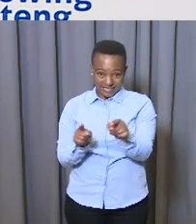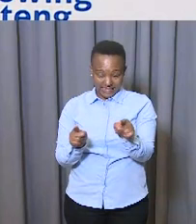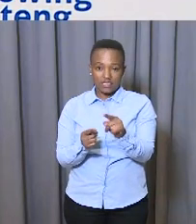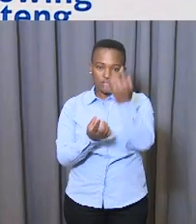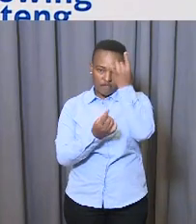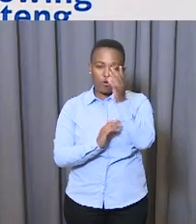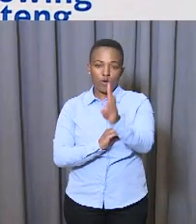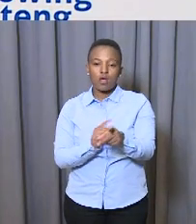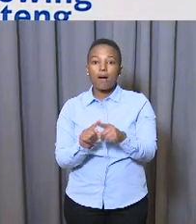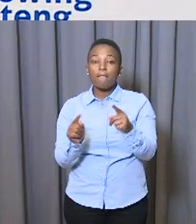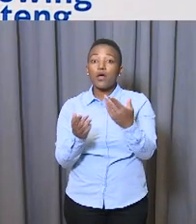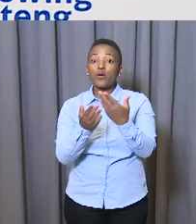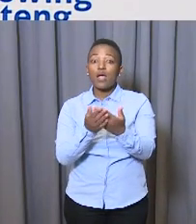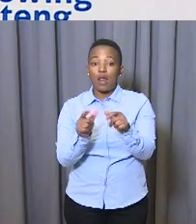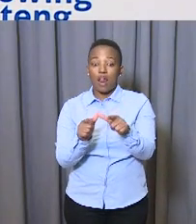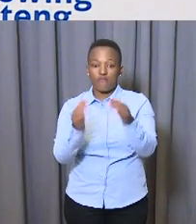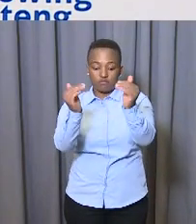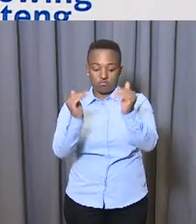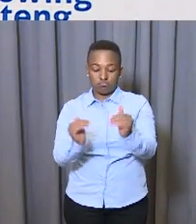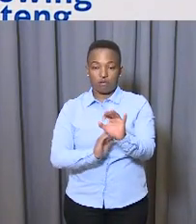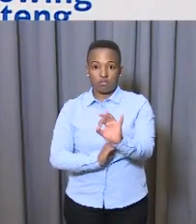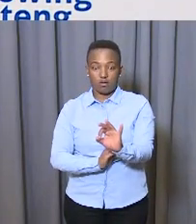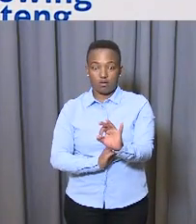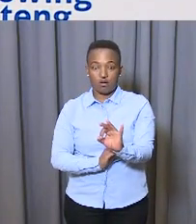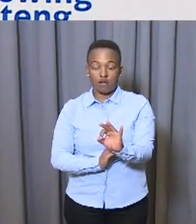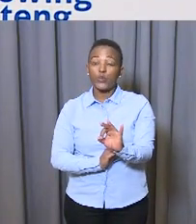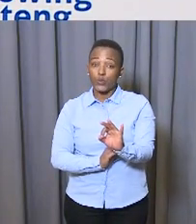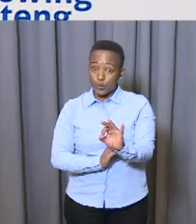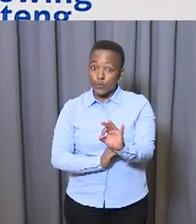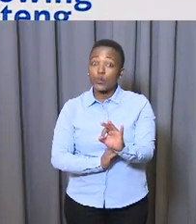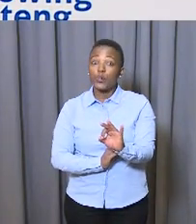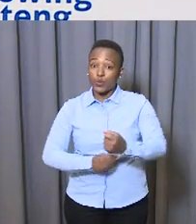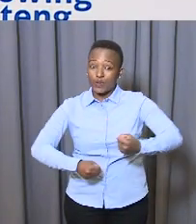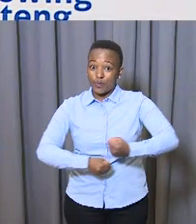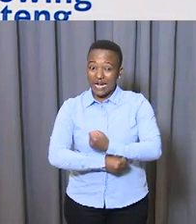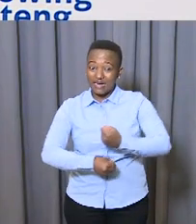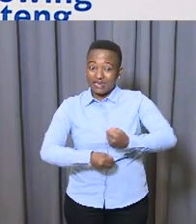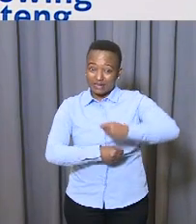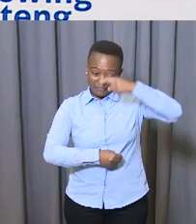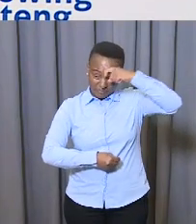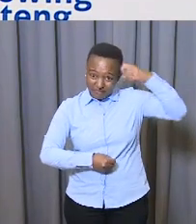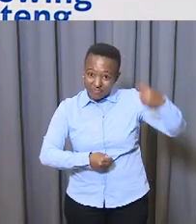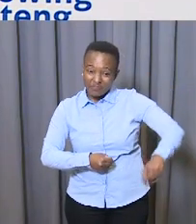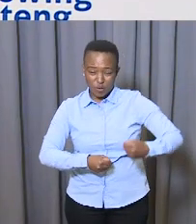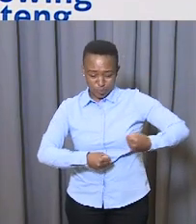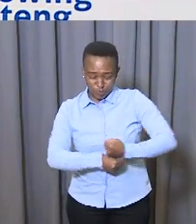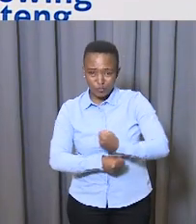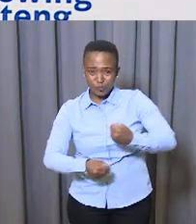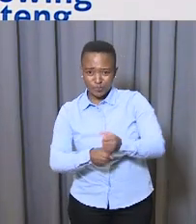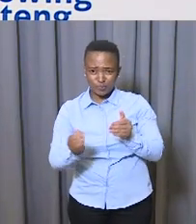But we can only get to level three out of a lot of sweat that we put into level